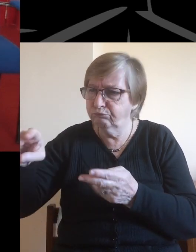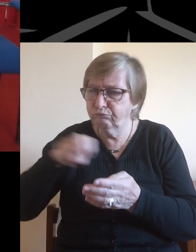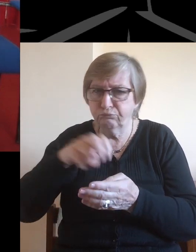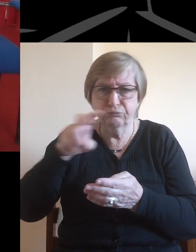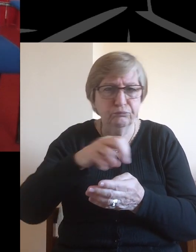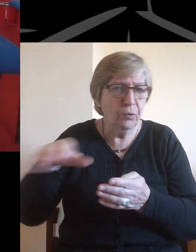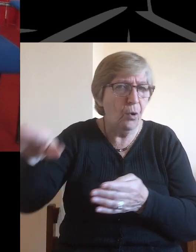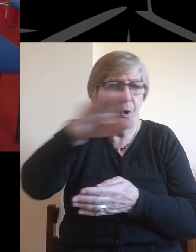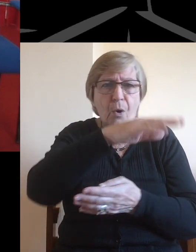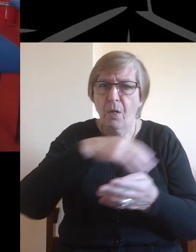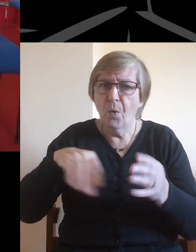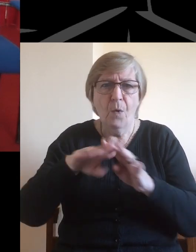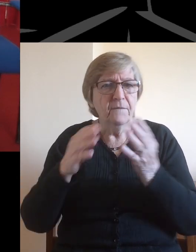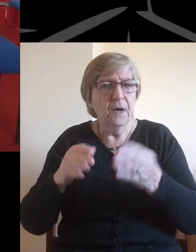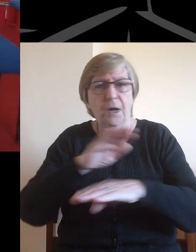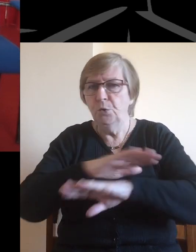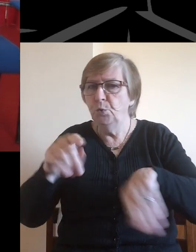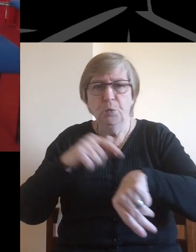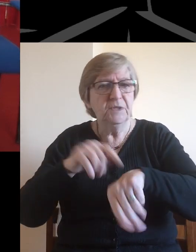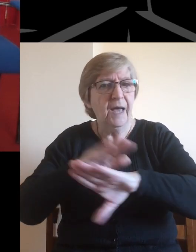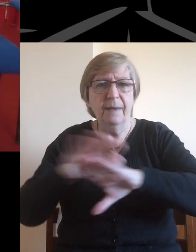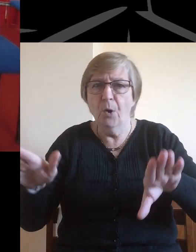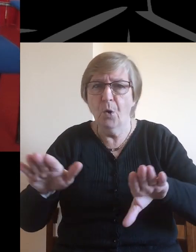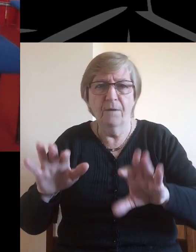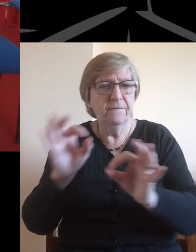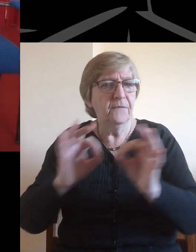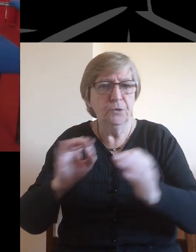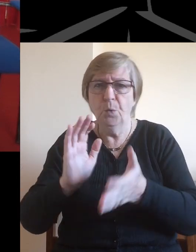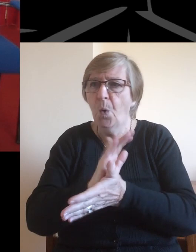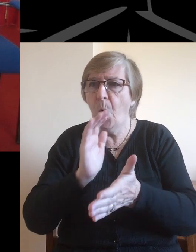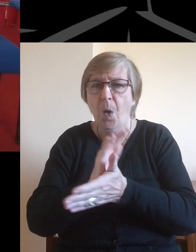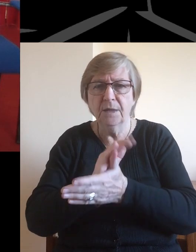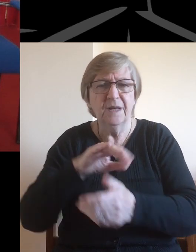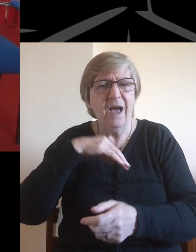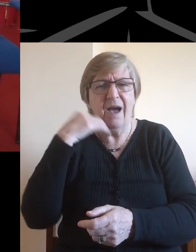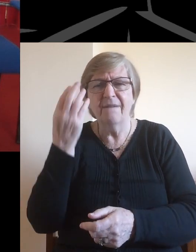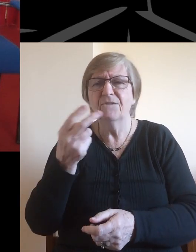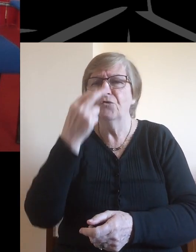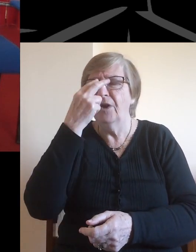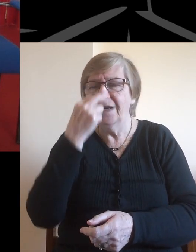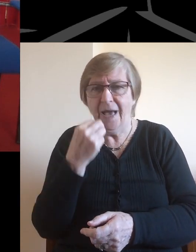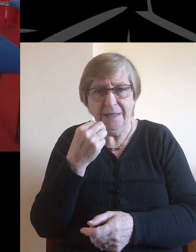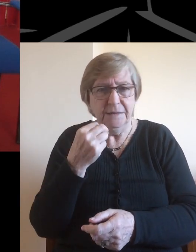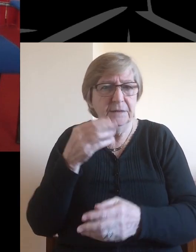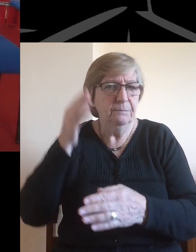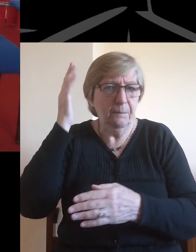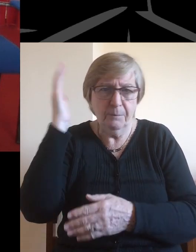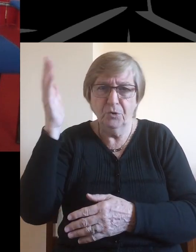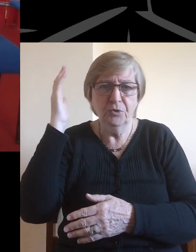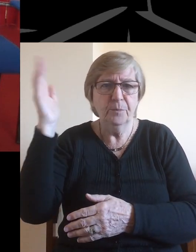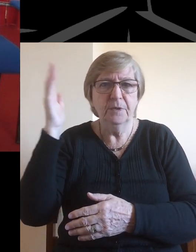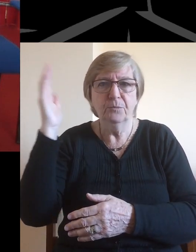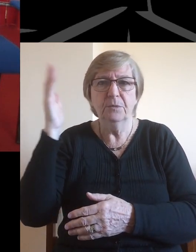say, across the place. He never takes any time off, no holidays. Every night he's doing this,